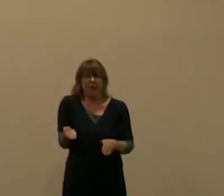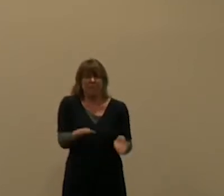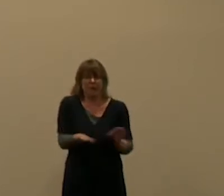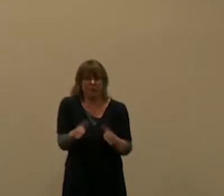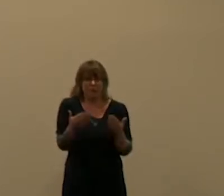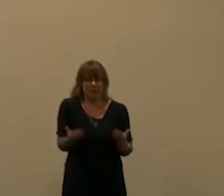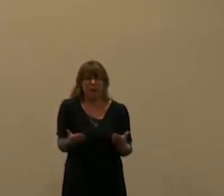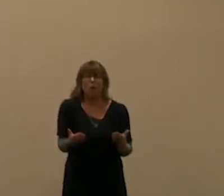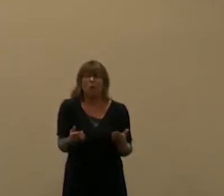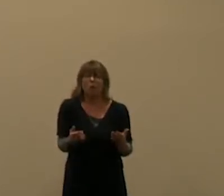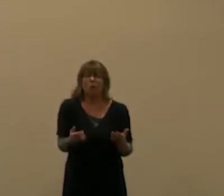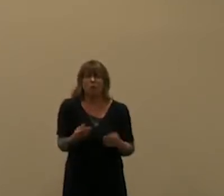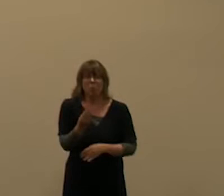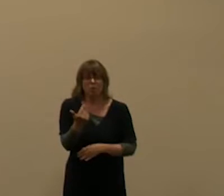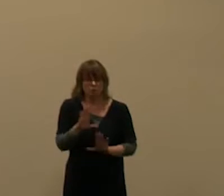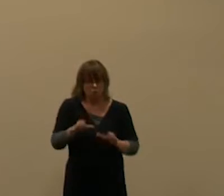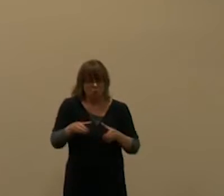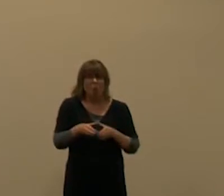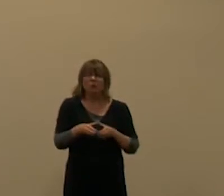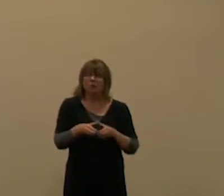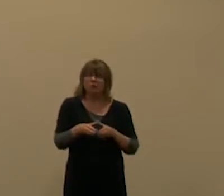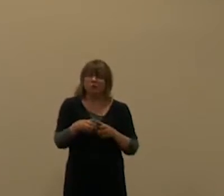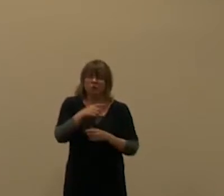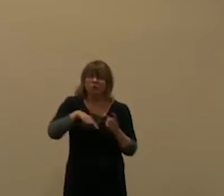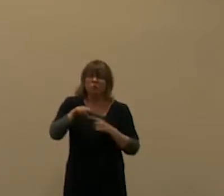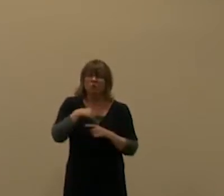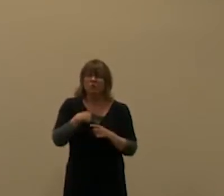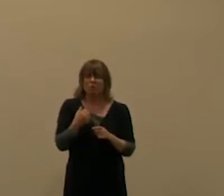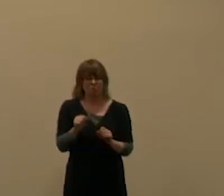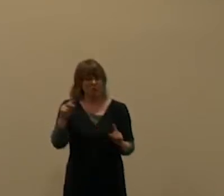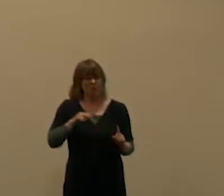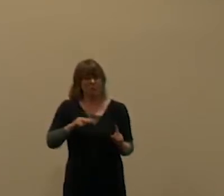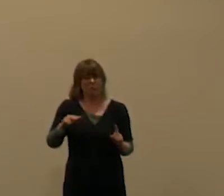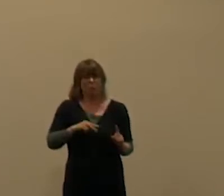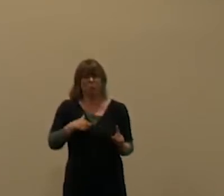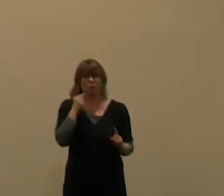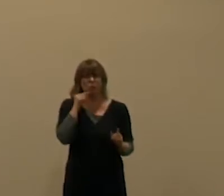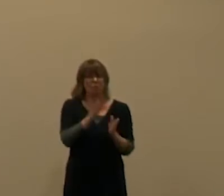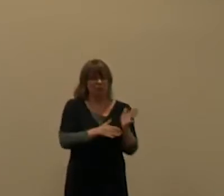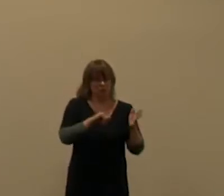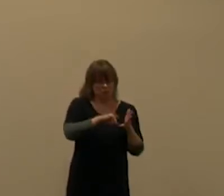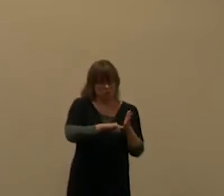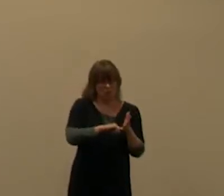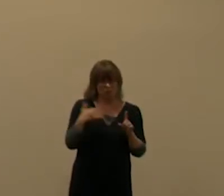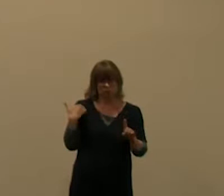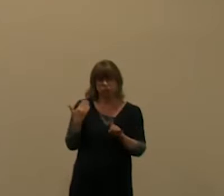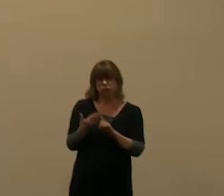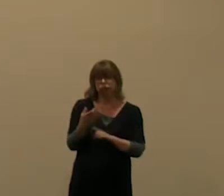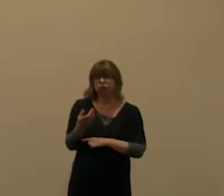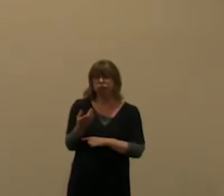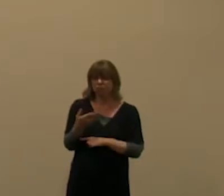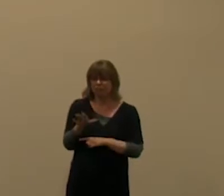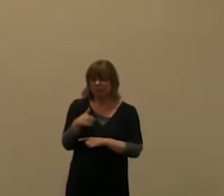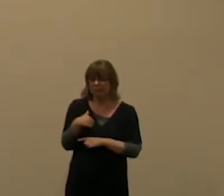or organizations that have specific views on that. So Microsoft, for a number of years, have already